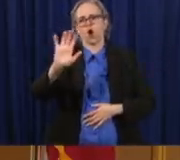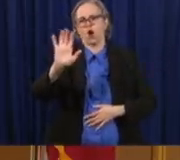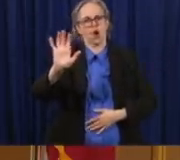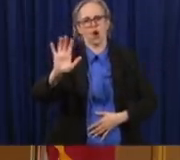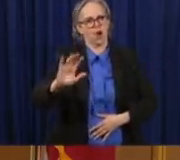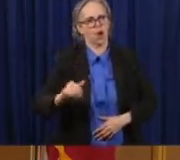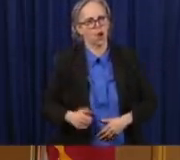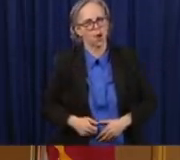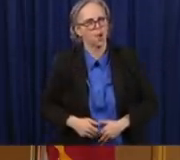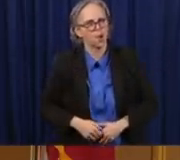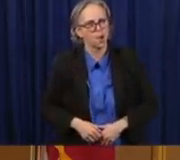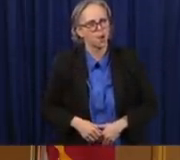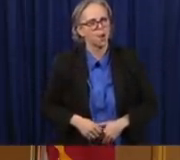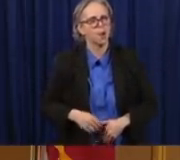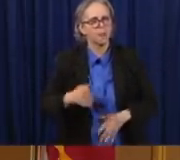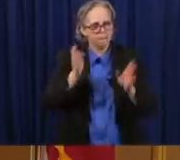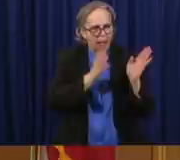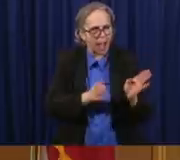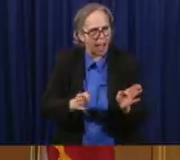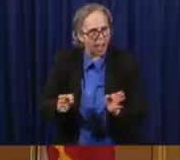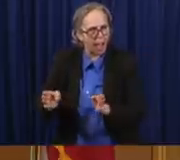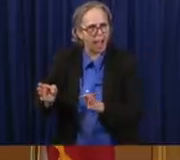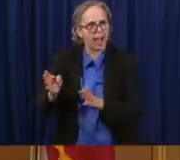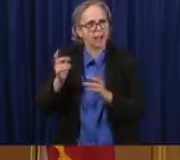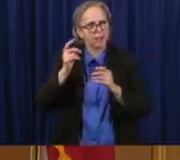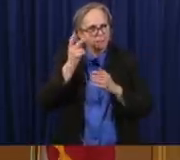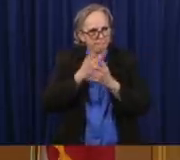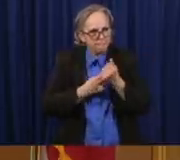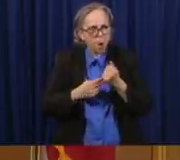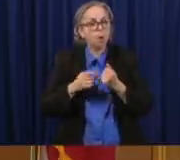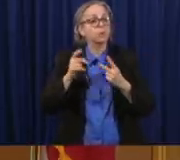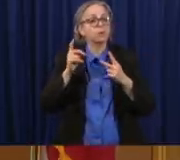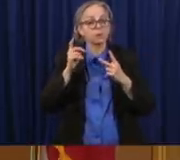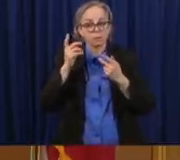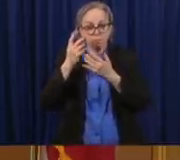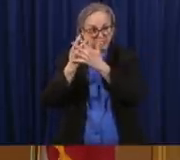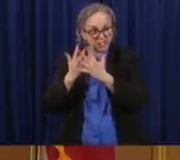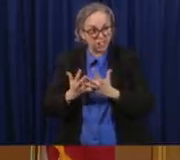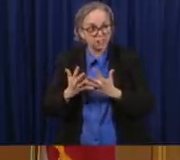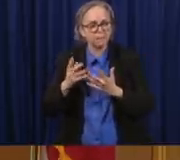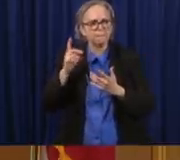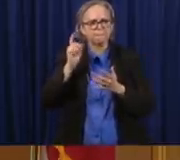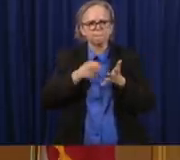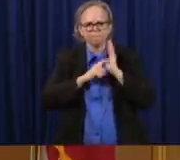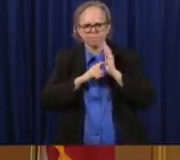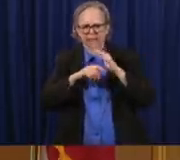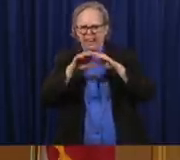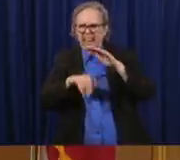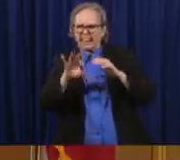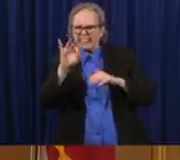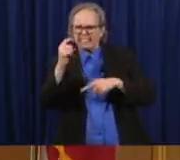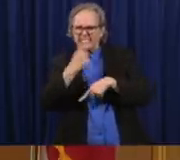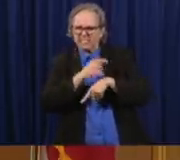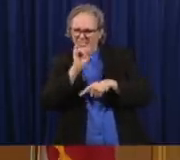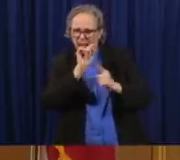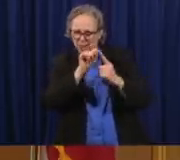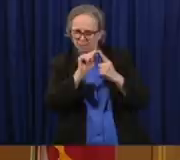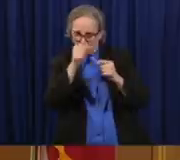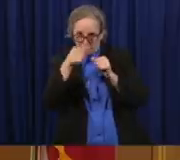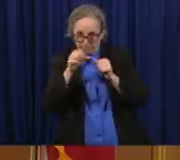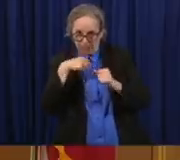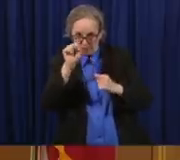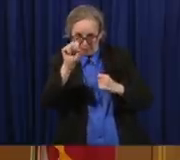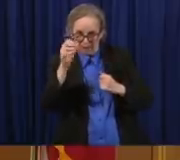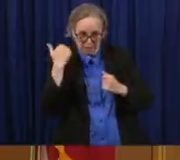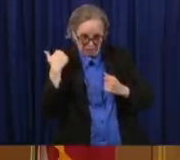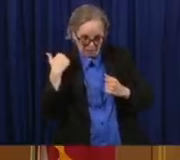everyone, the bulk of these prisoners we're talking about were within 90 days of getting out. one way or the other. They were coming out within 90